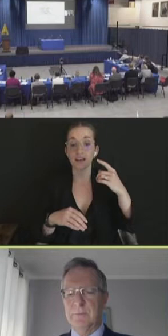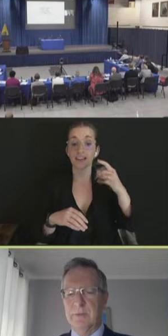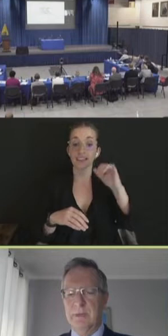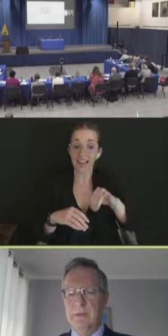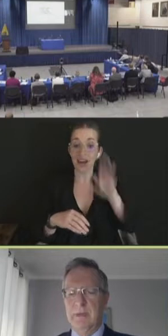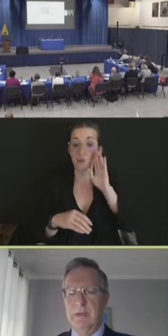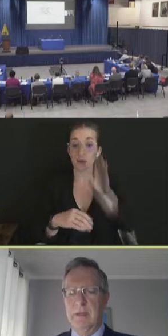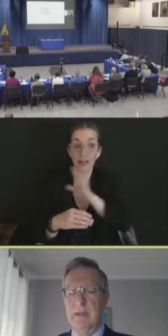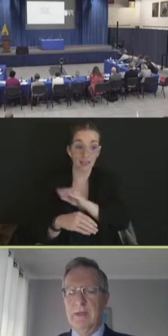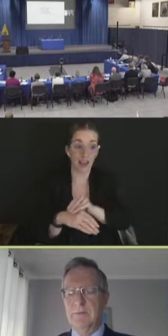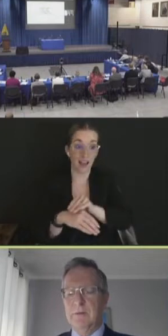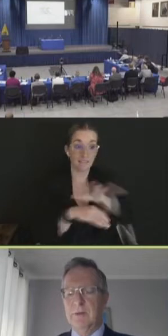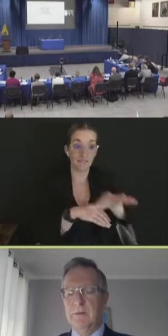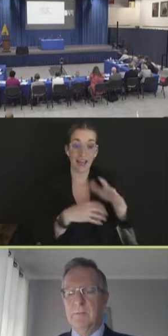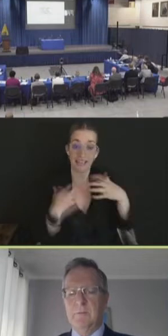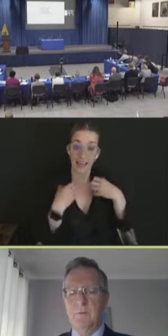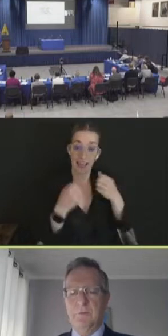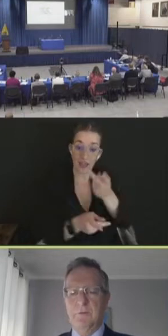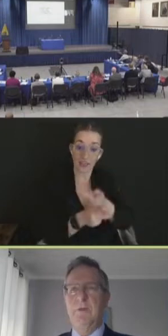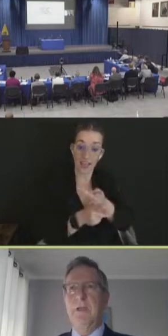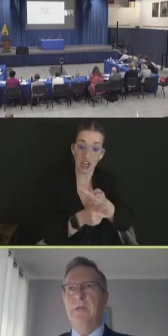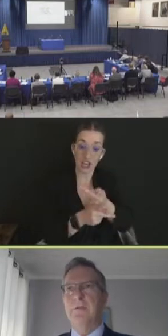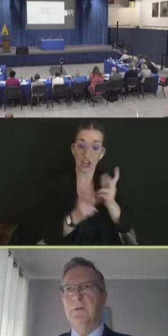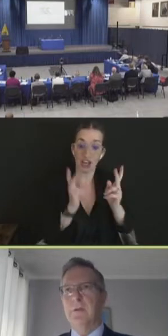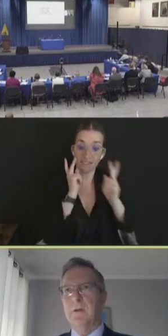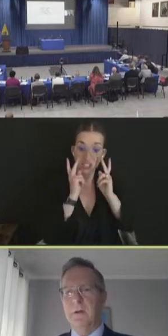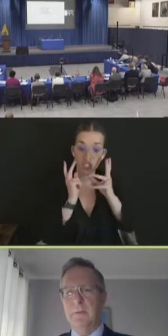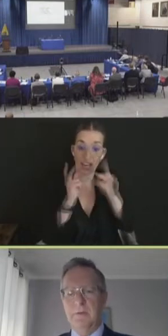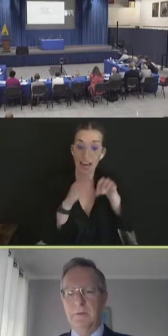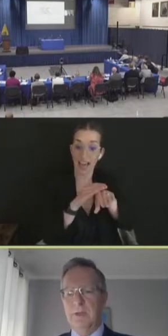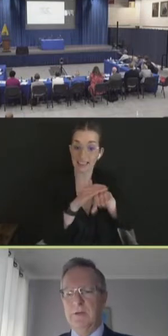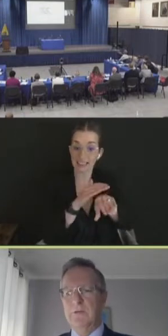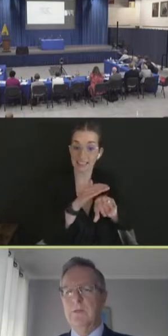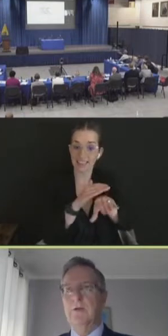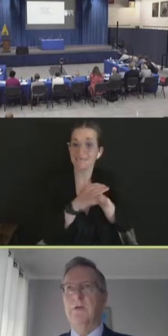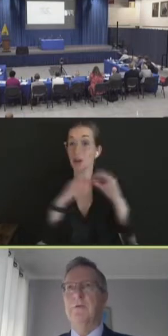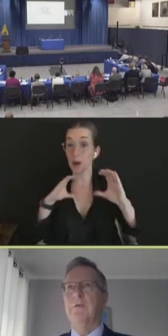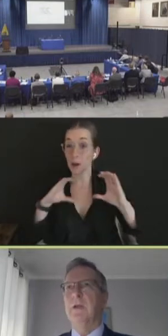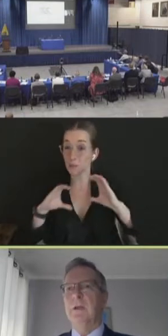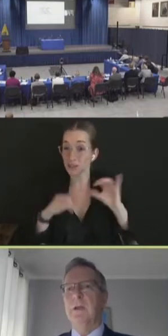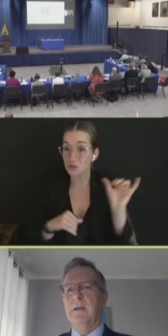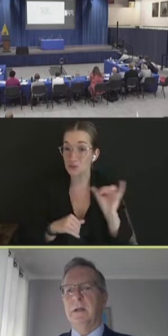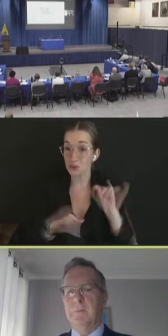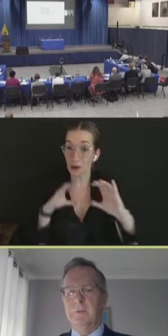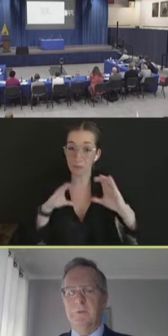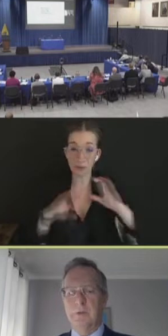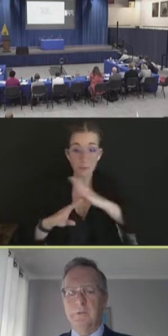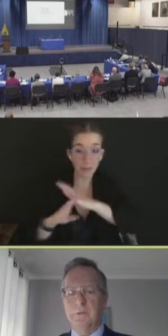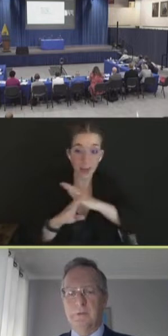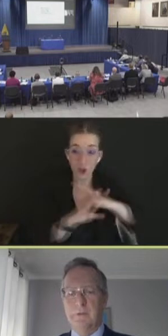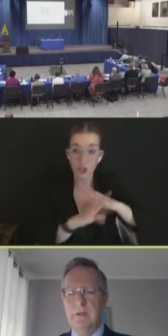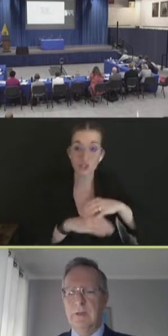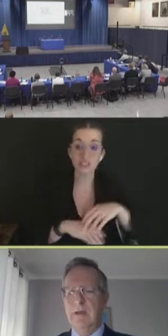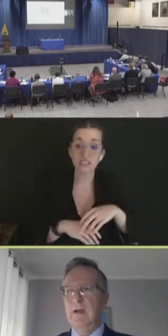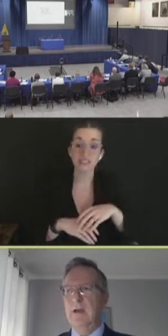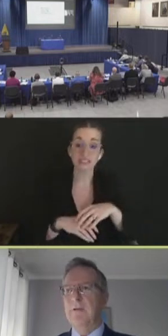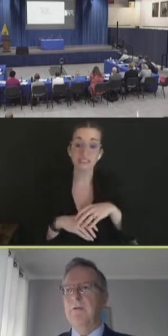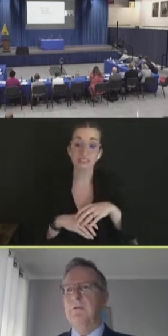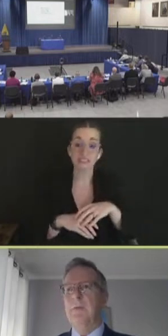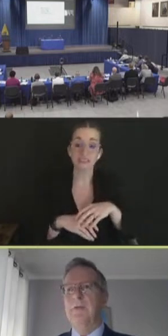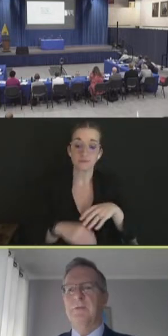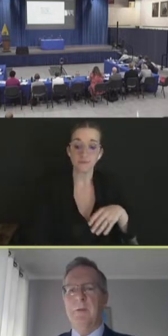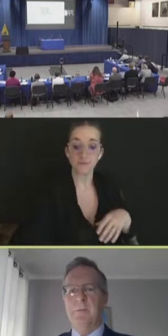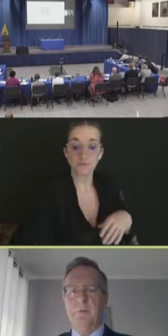access, and of course communication and communication barriers and mistrust.